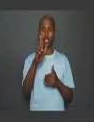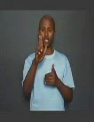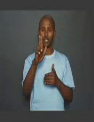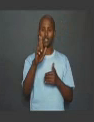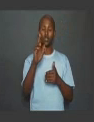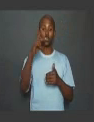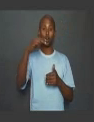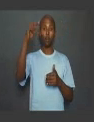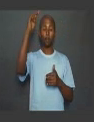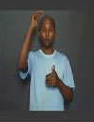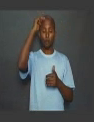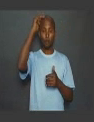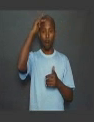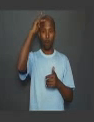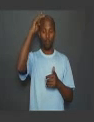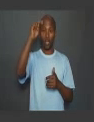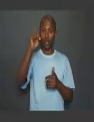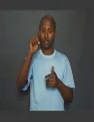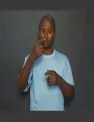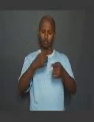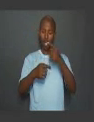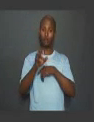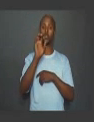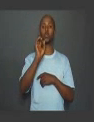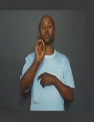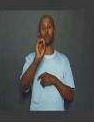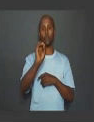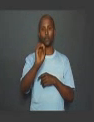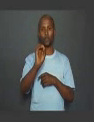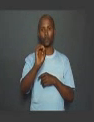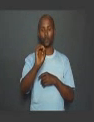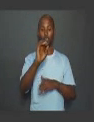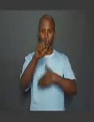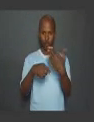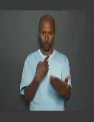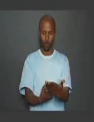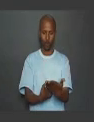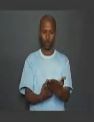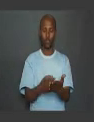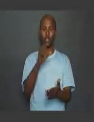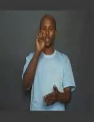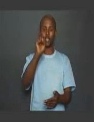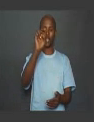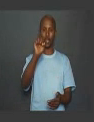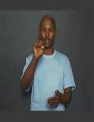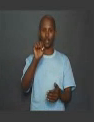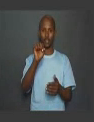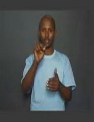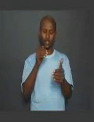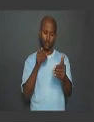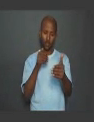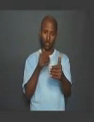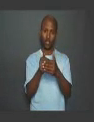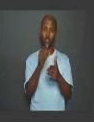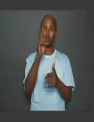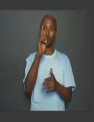the power of n becomes almost 0. So, Sn tends